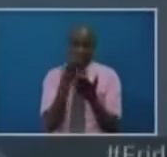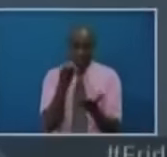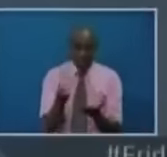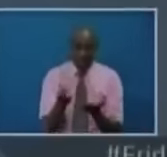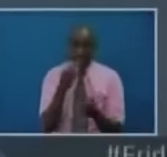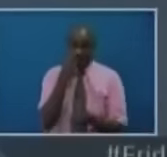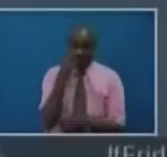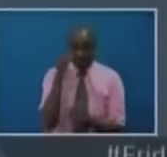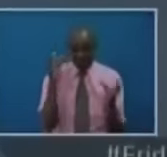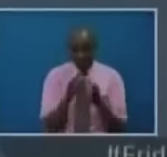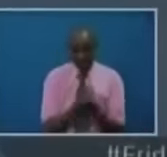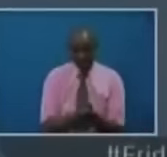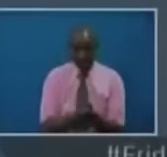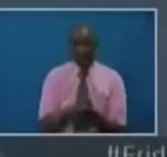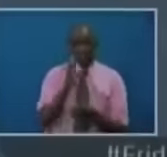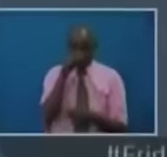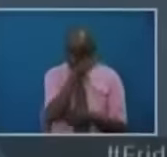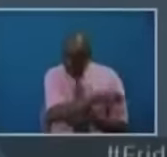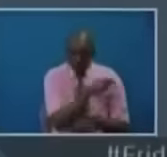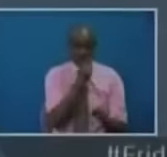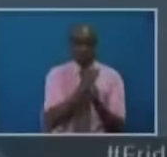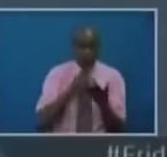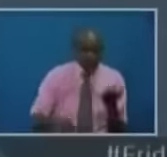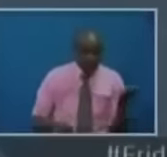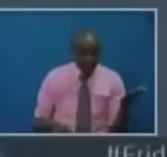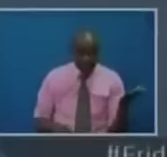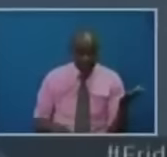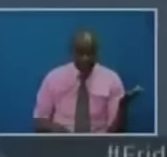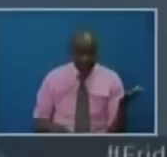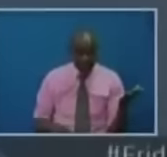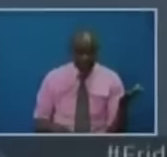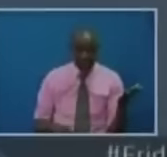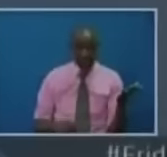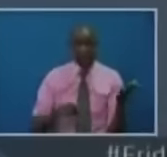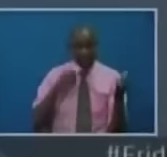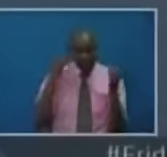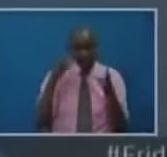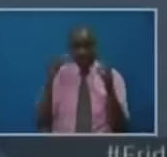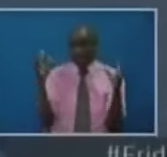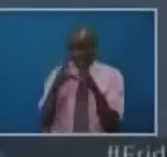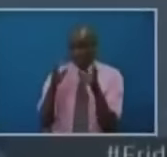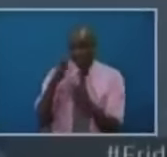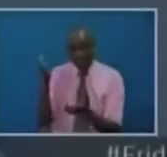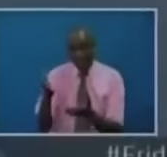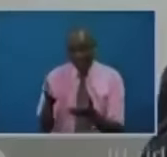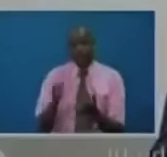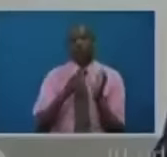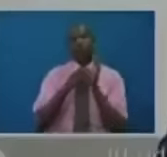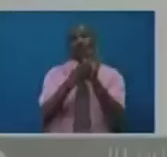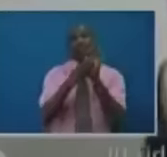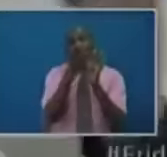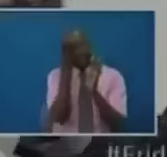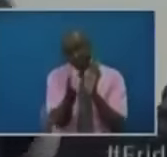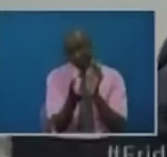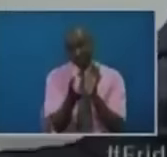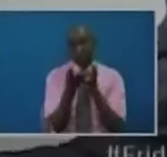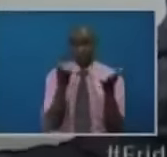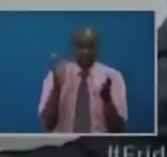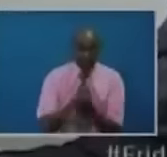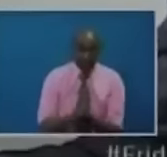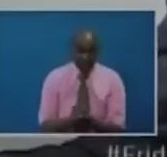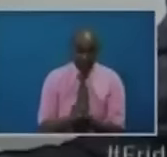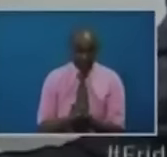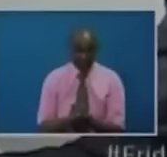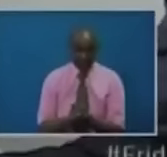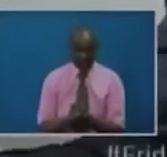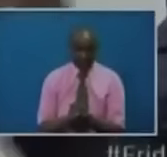comedy, out of what he does, he's picked by many companies to advertise mm-hmm. their products.